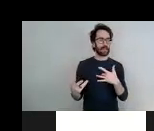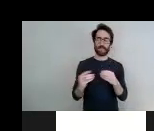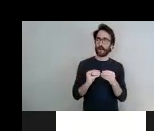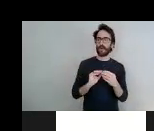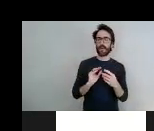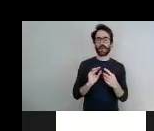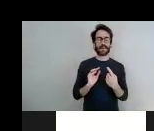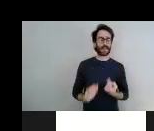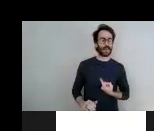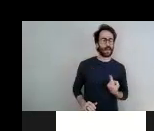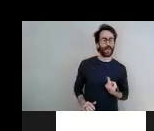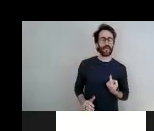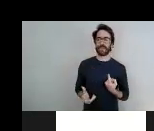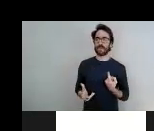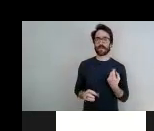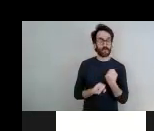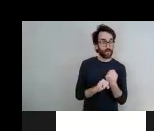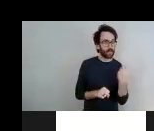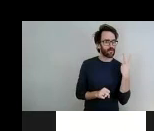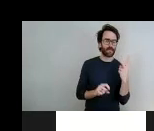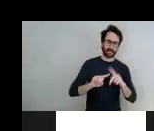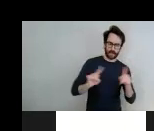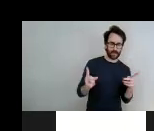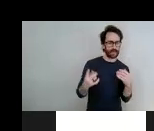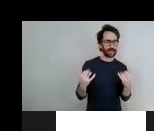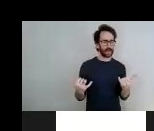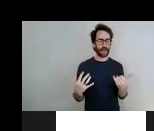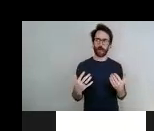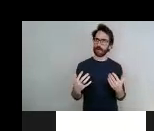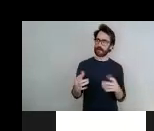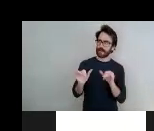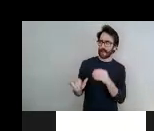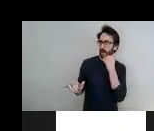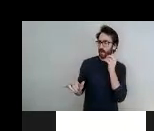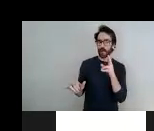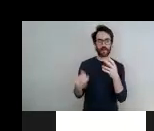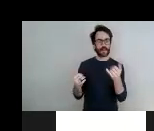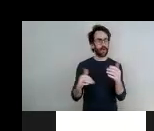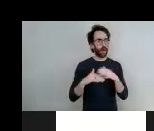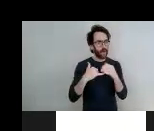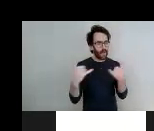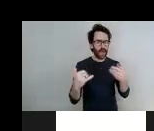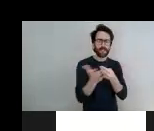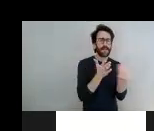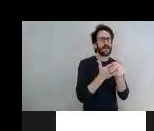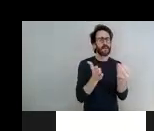would have been 2 years ago, or if they're making more purchases online because they're nervous about